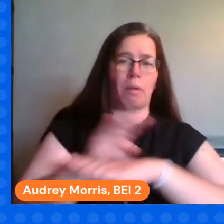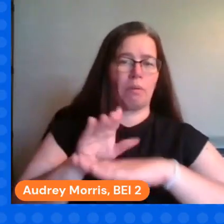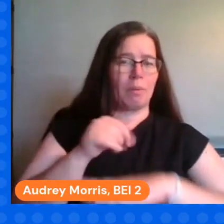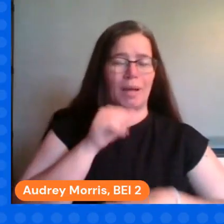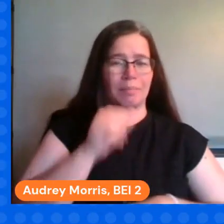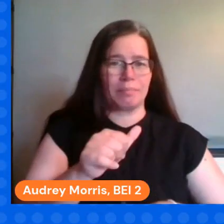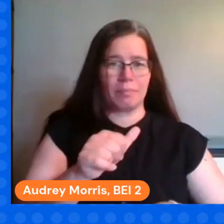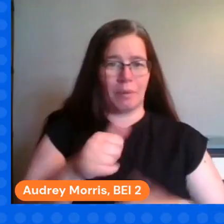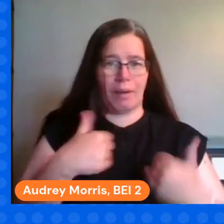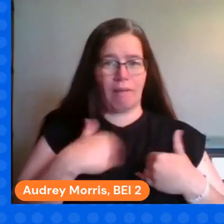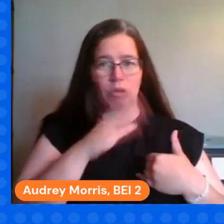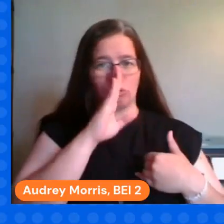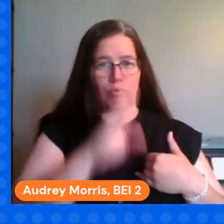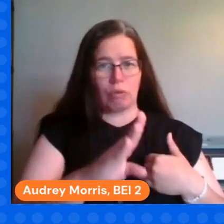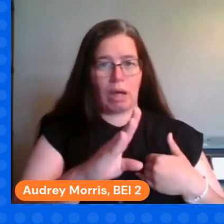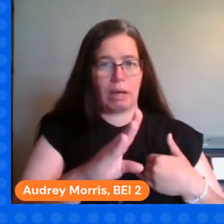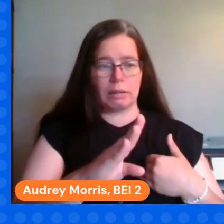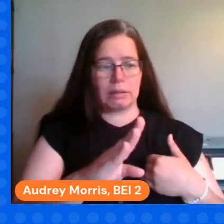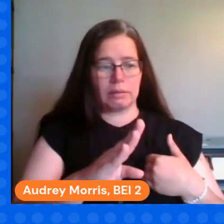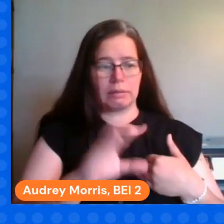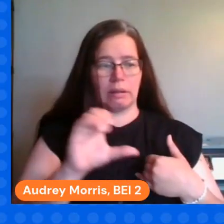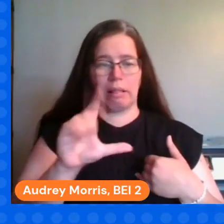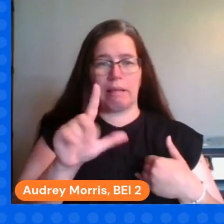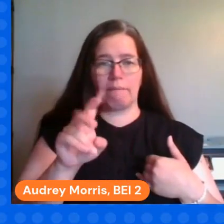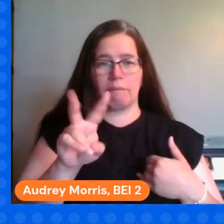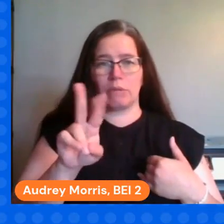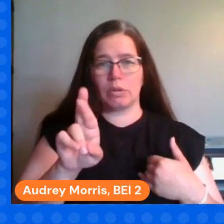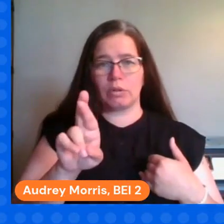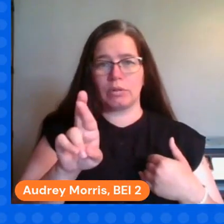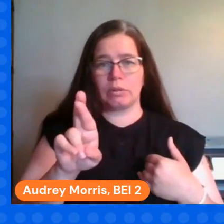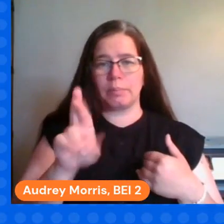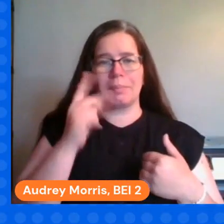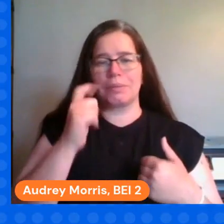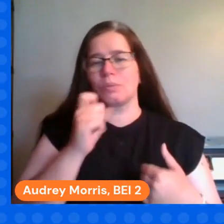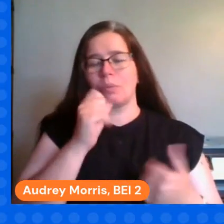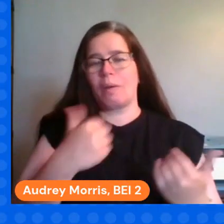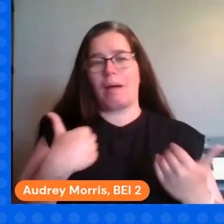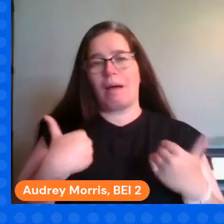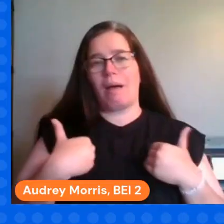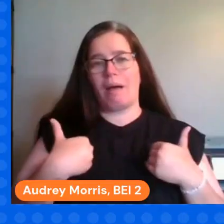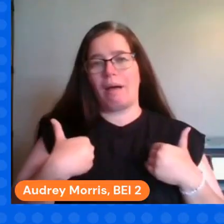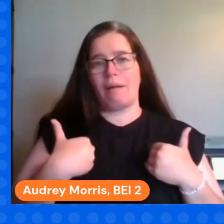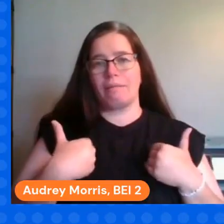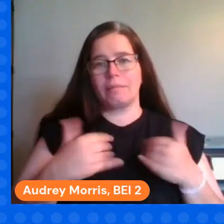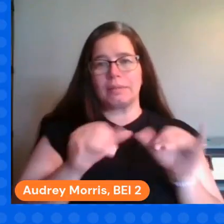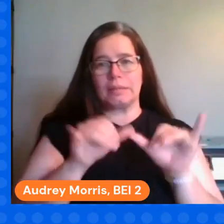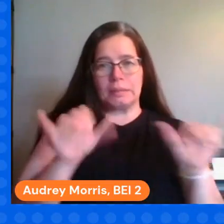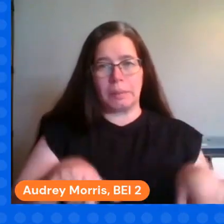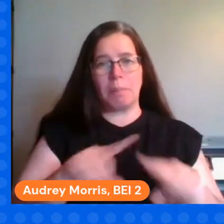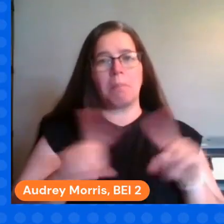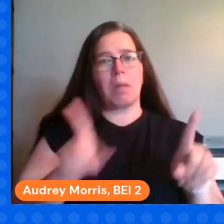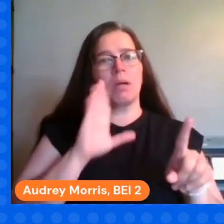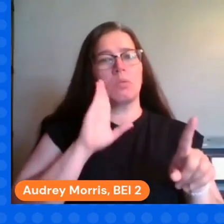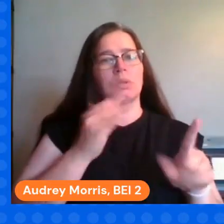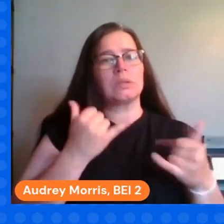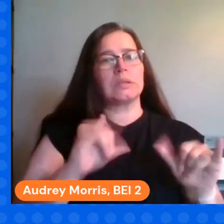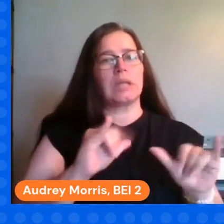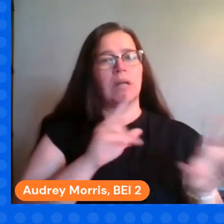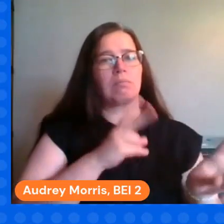direct Clever integration because we don't have the account system, but it should still work well within those other platforms that you're using Clever